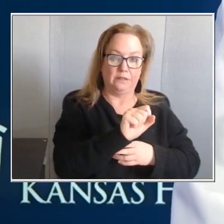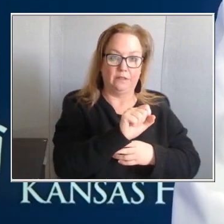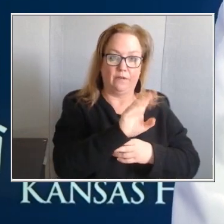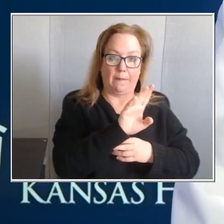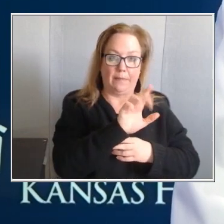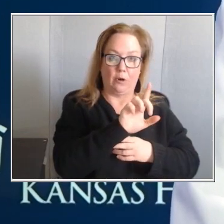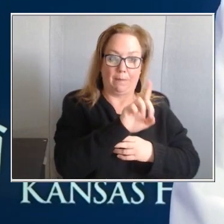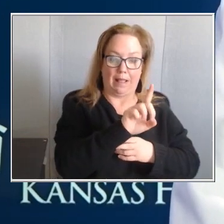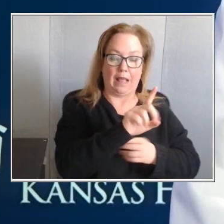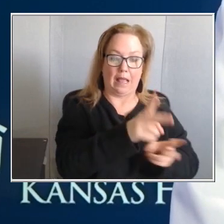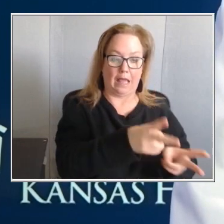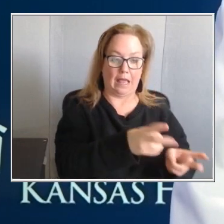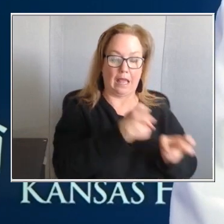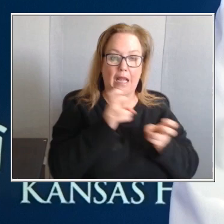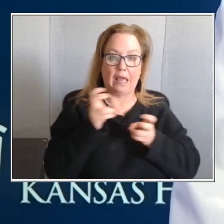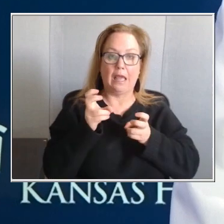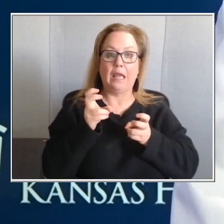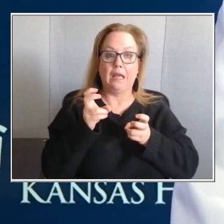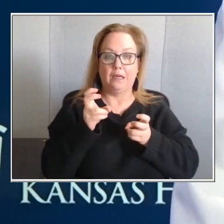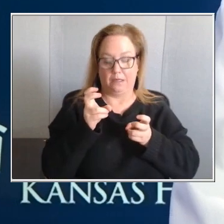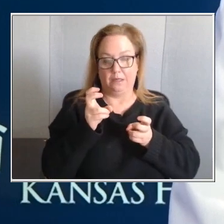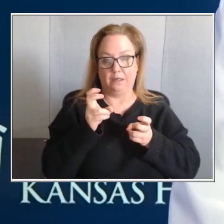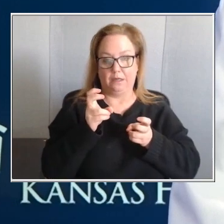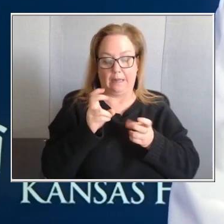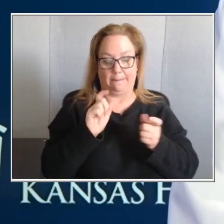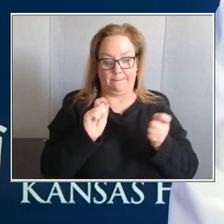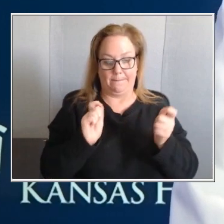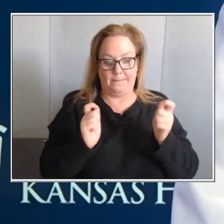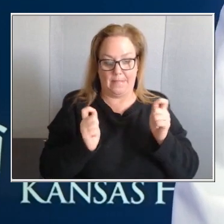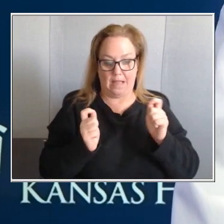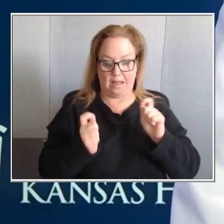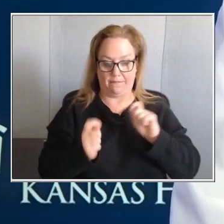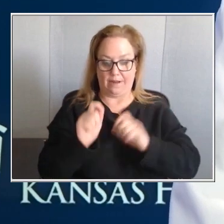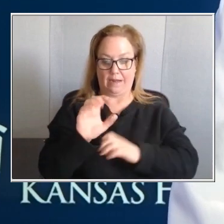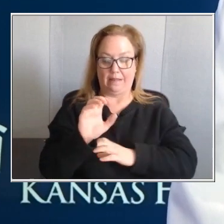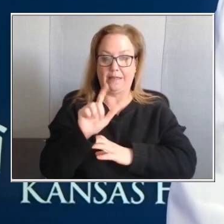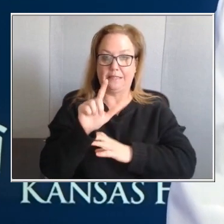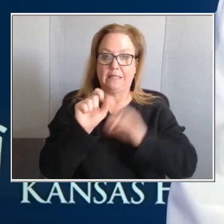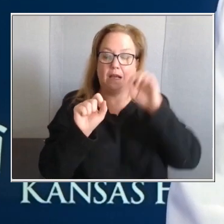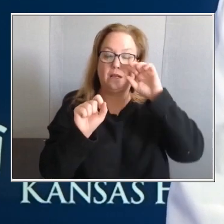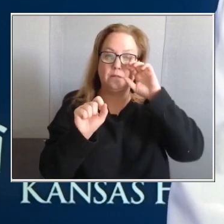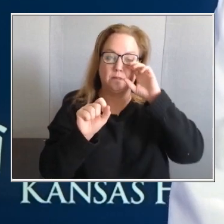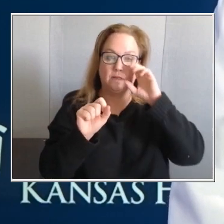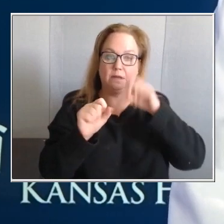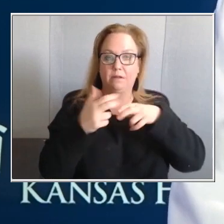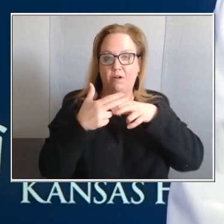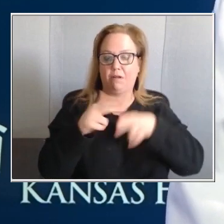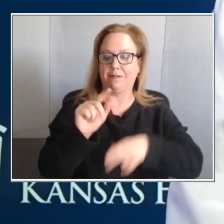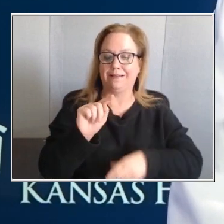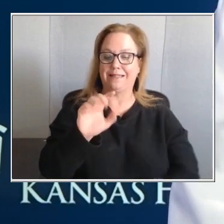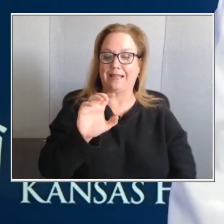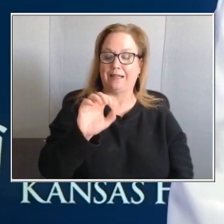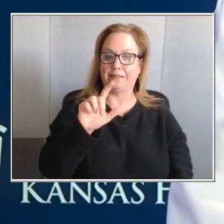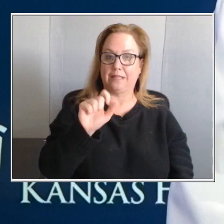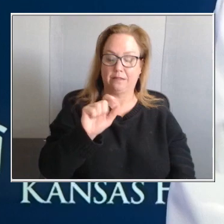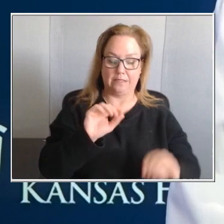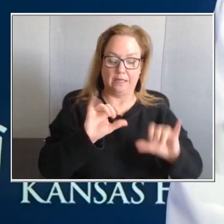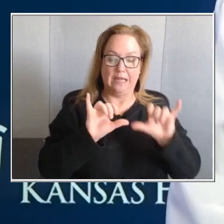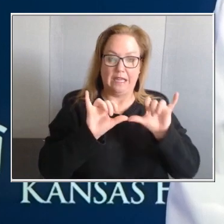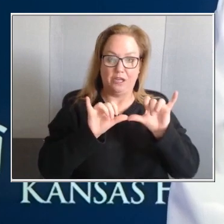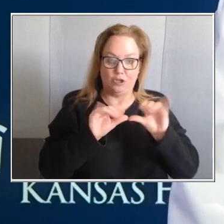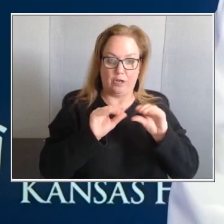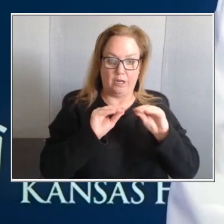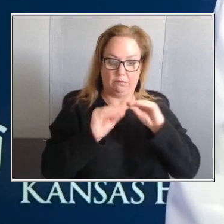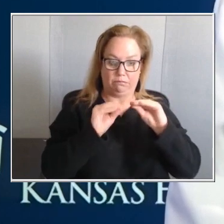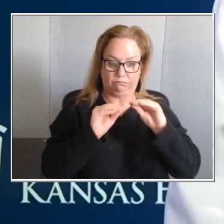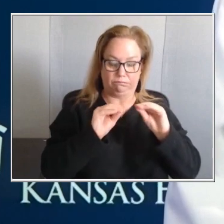historically and modify these cells, specifically cells called T cells, engineer them genetically,